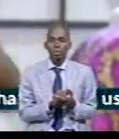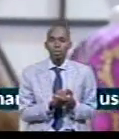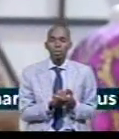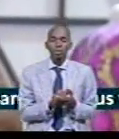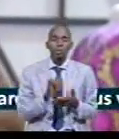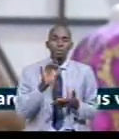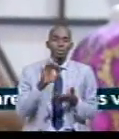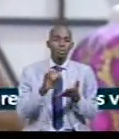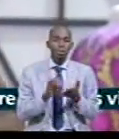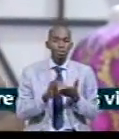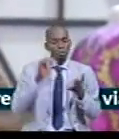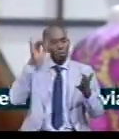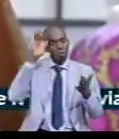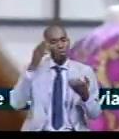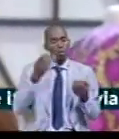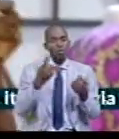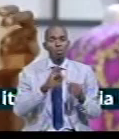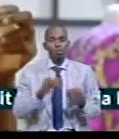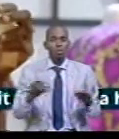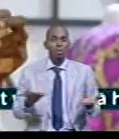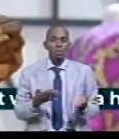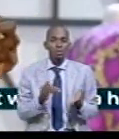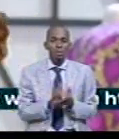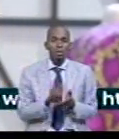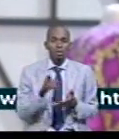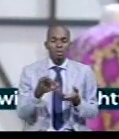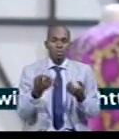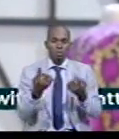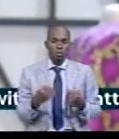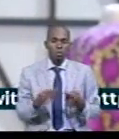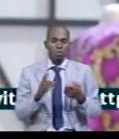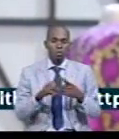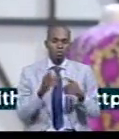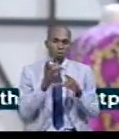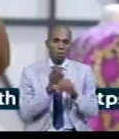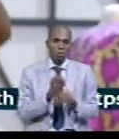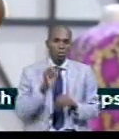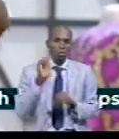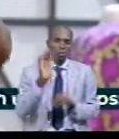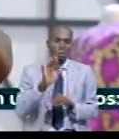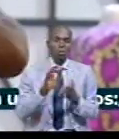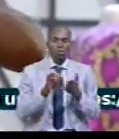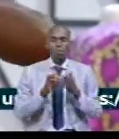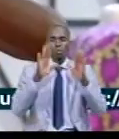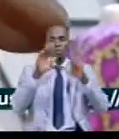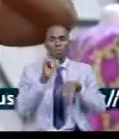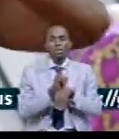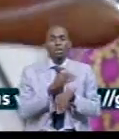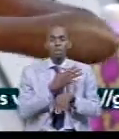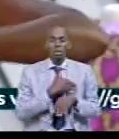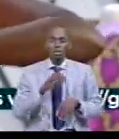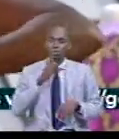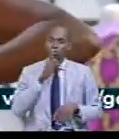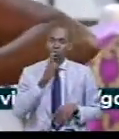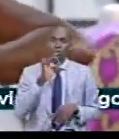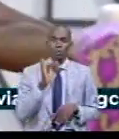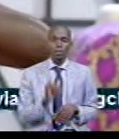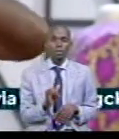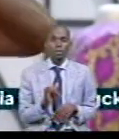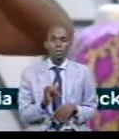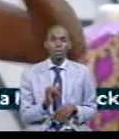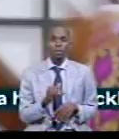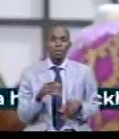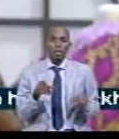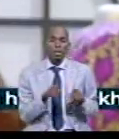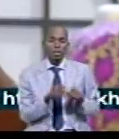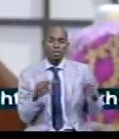of coming here was that I am coming to receive my miracle. And indeed, when as the pain was there,